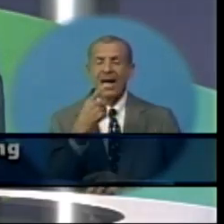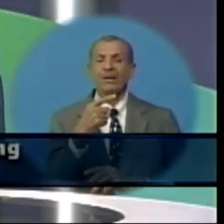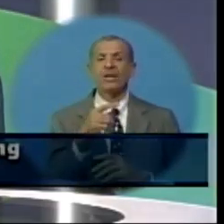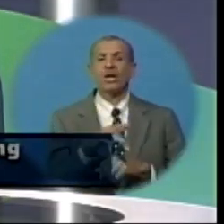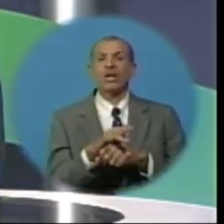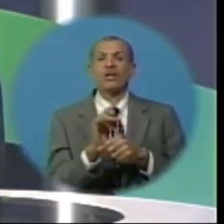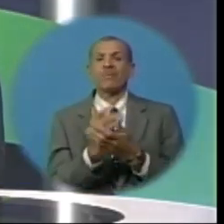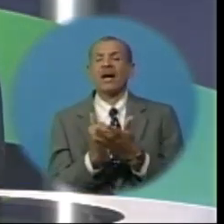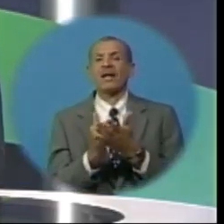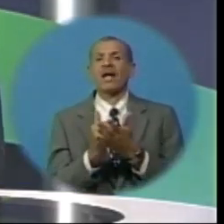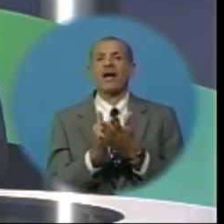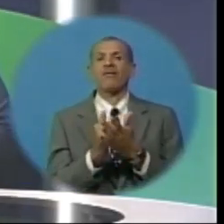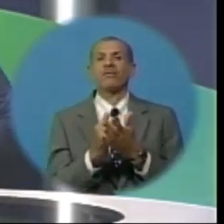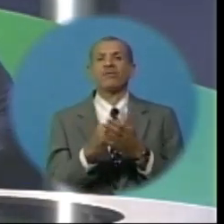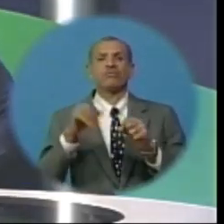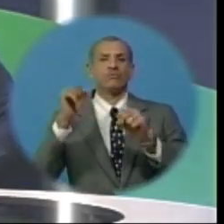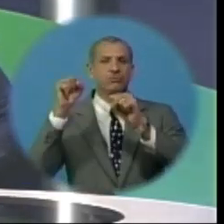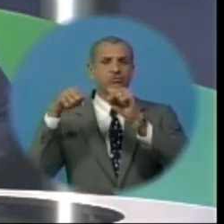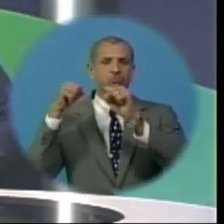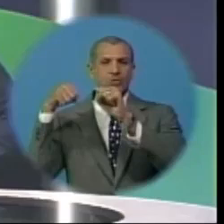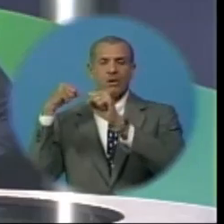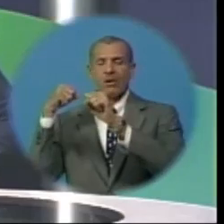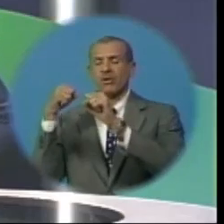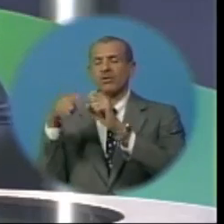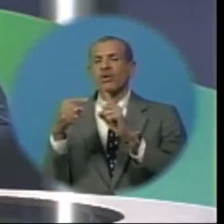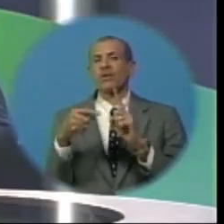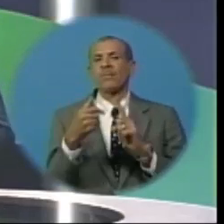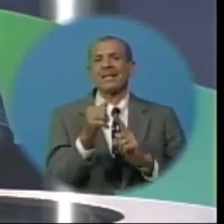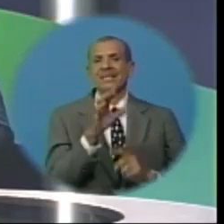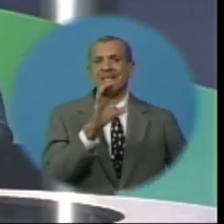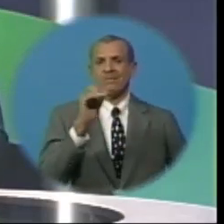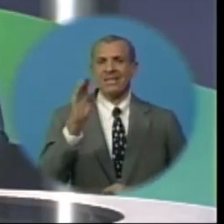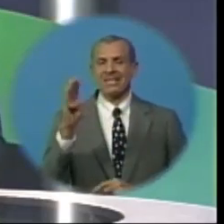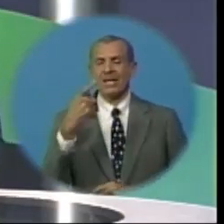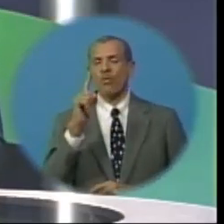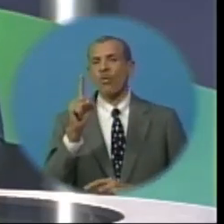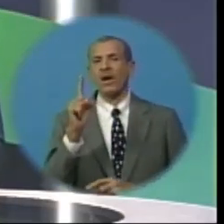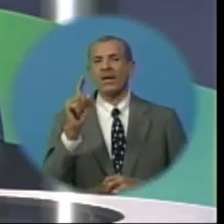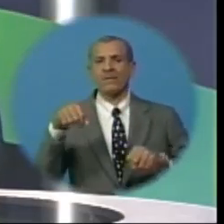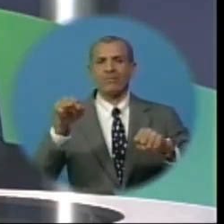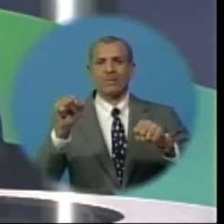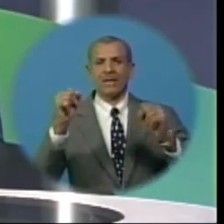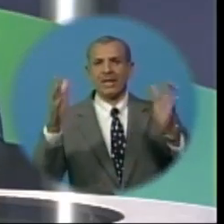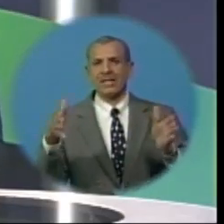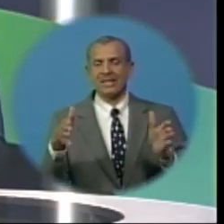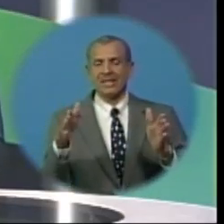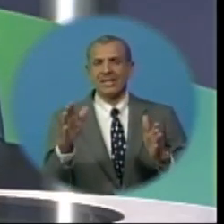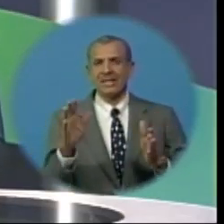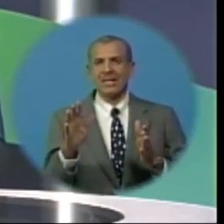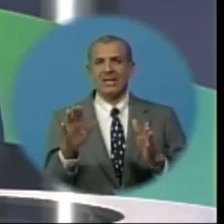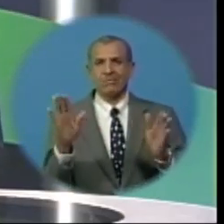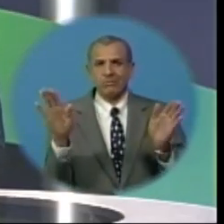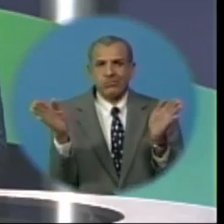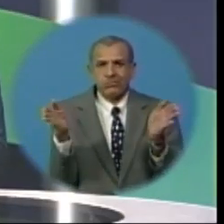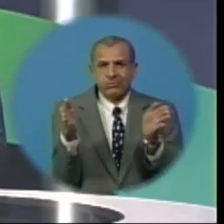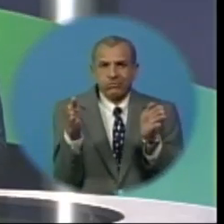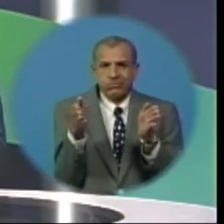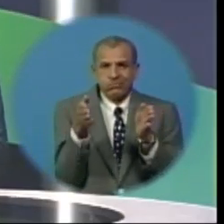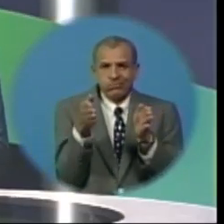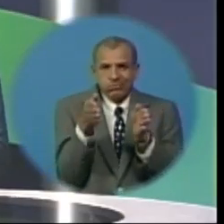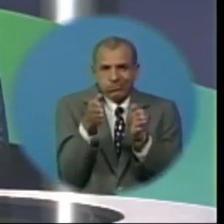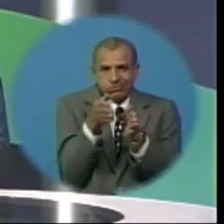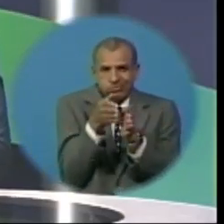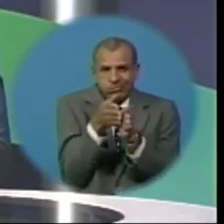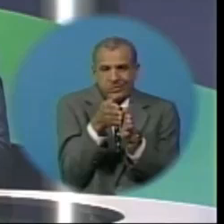earliest part of the video obtained from the CBC shows that one of the bikers, he seems to be squeezed by two